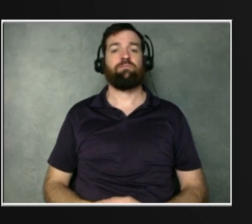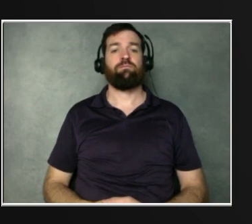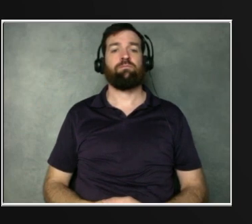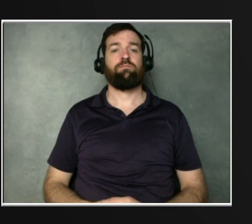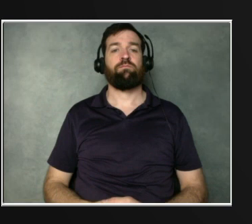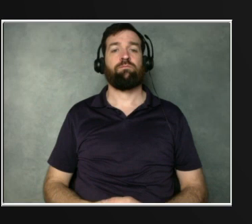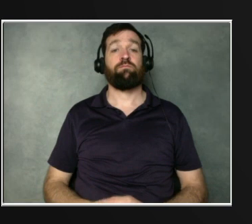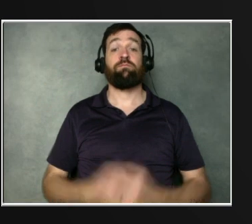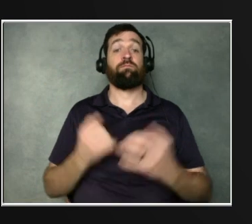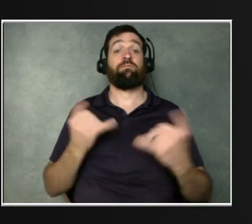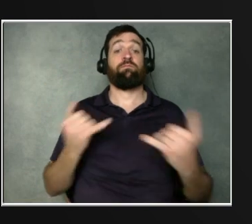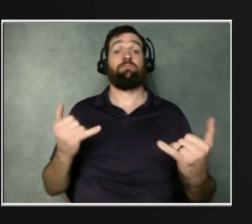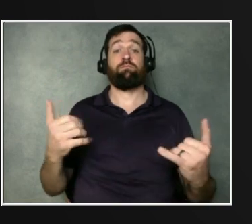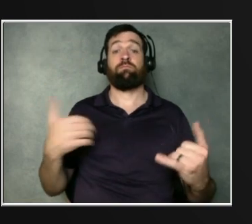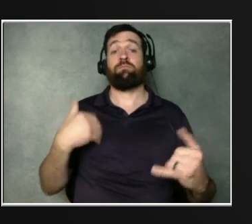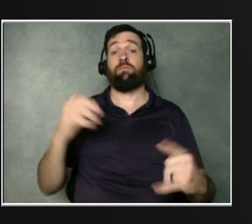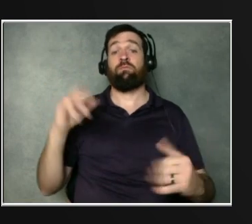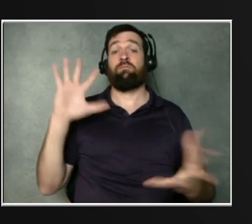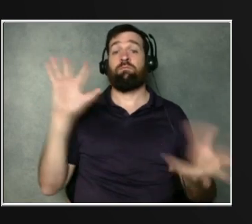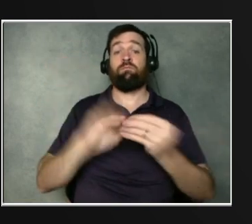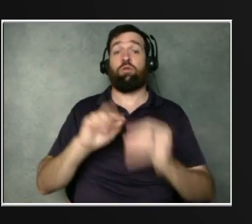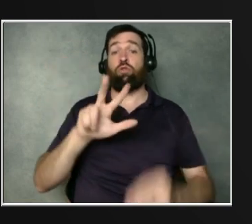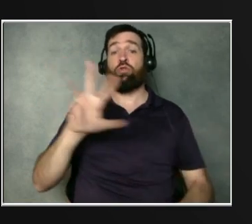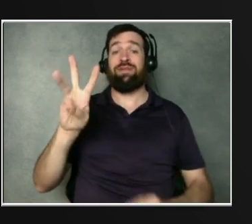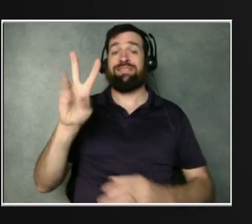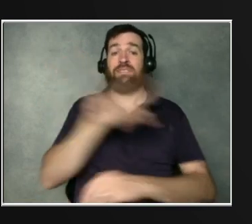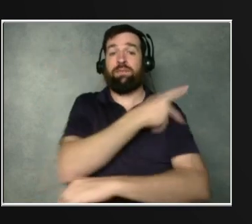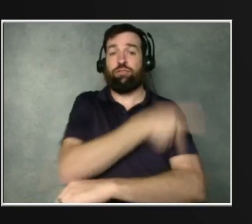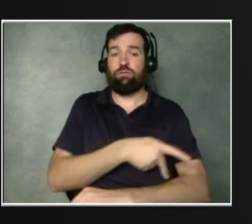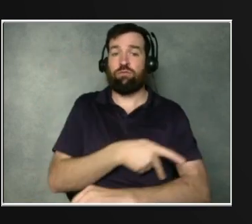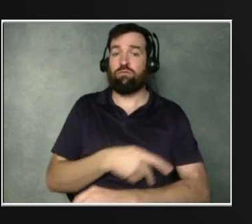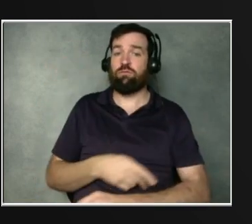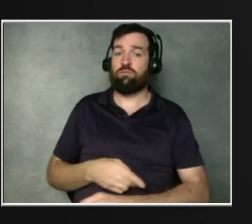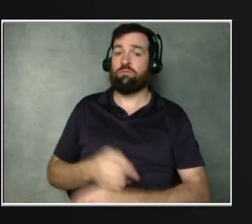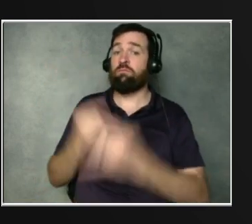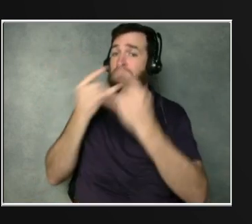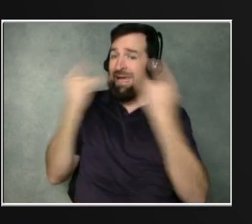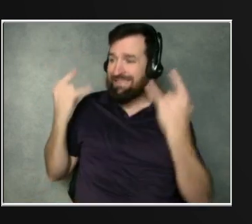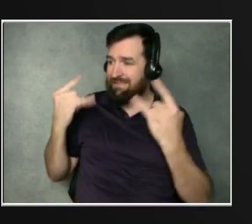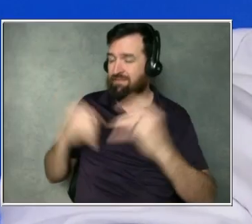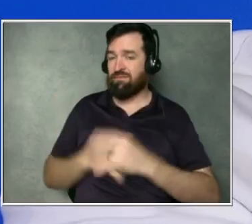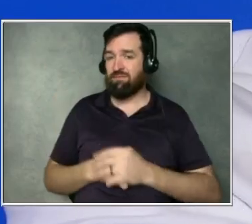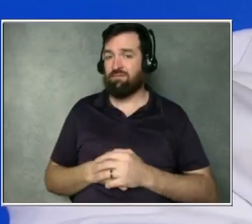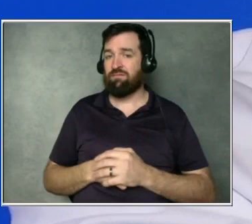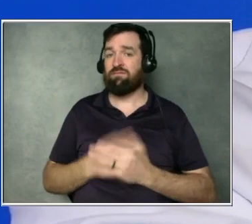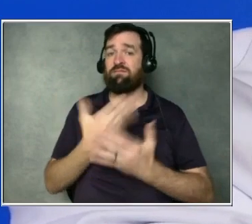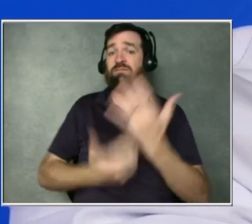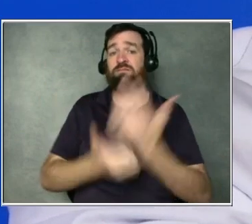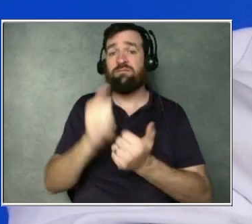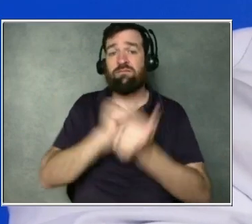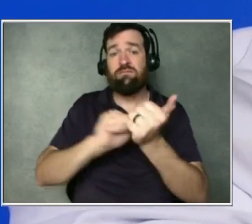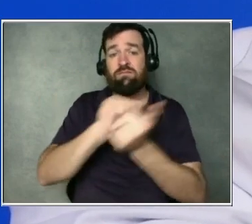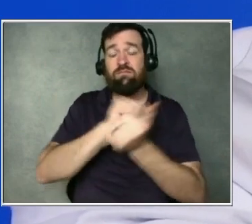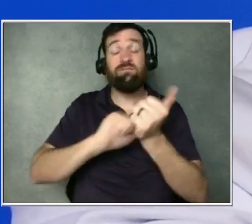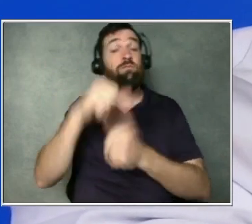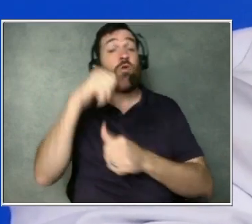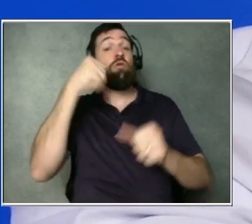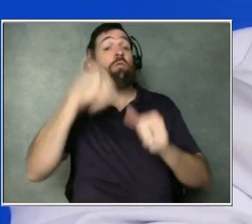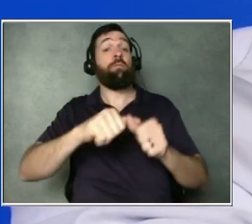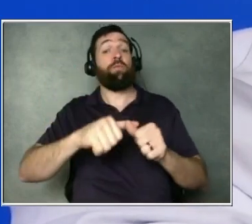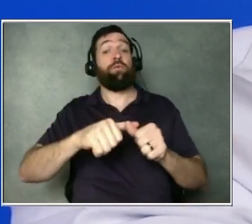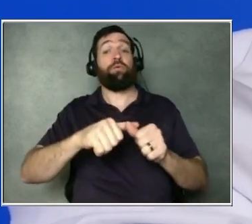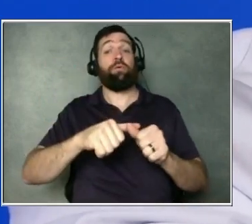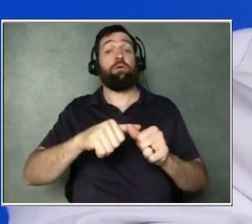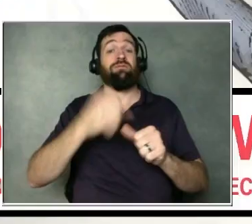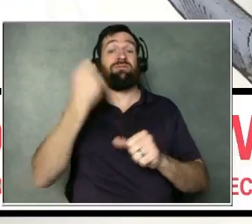Currently, we have 36 patients. Wear a mask. Wash your hands. We remember that the mask needs to be